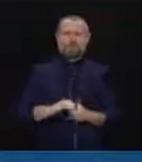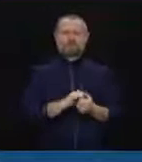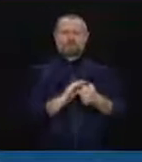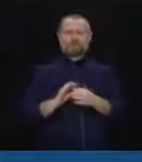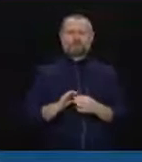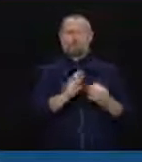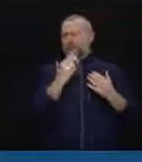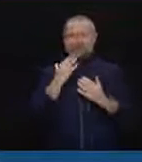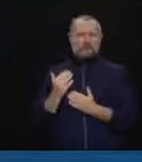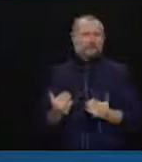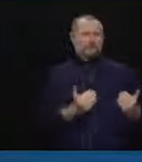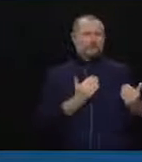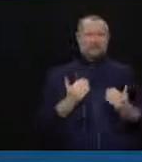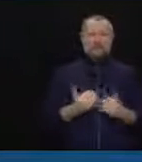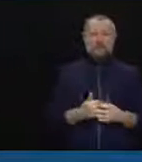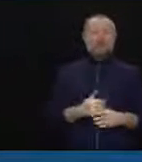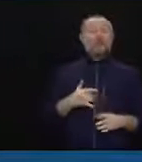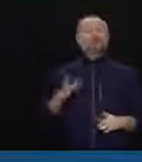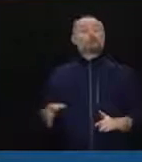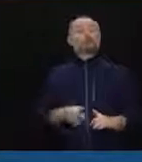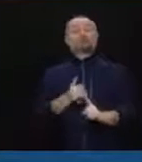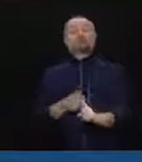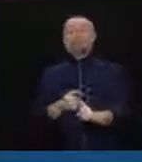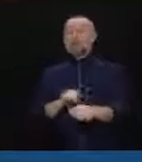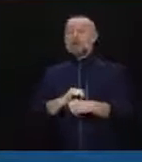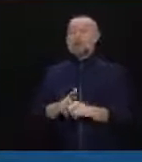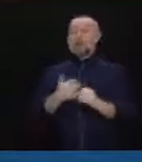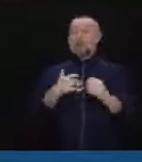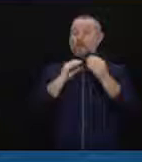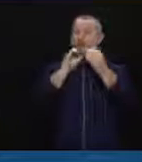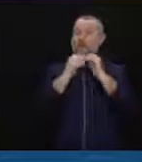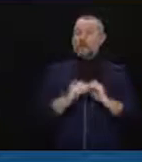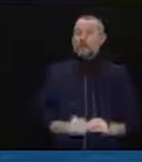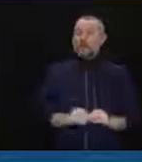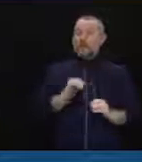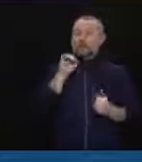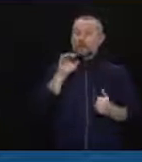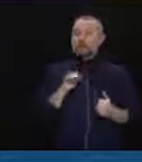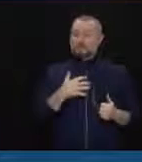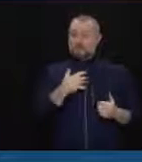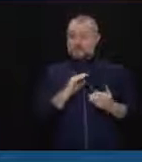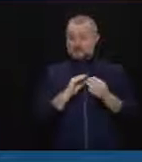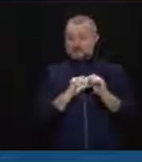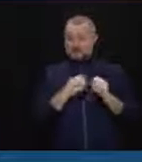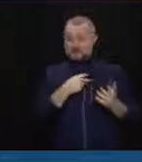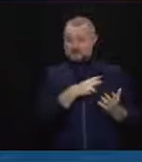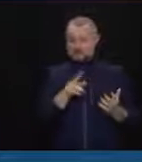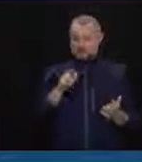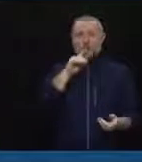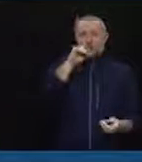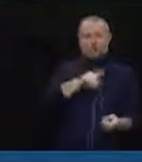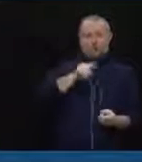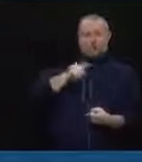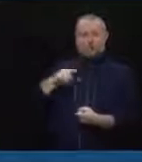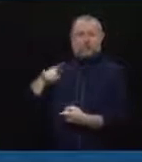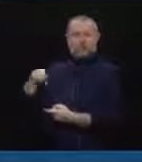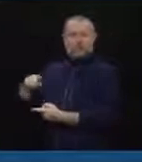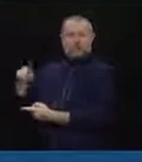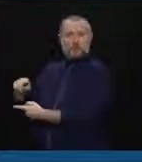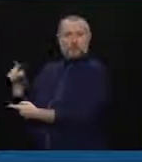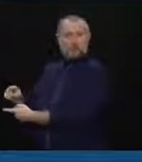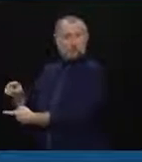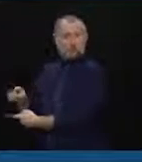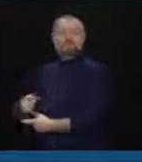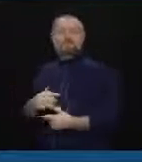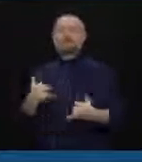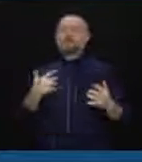are declining on many fronts, and what I'd like to do is start talking about the next phase. And let's just take a look back at where